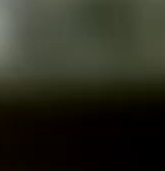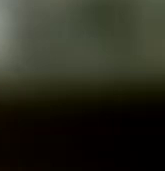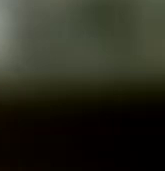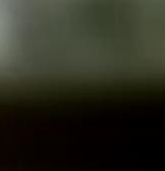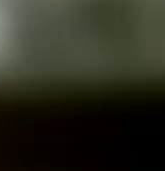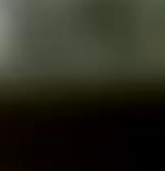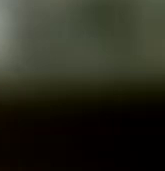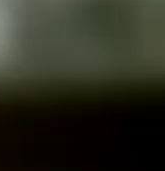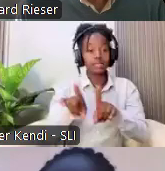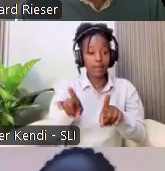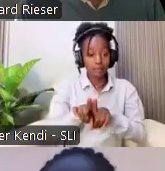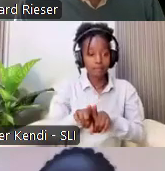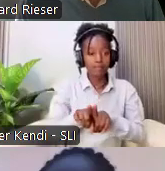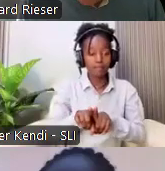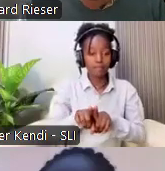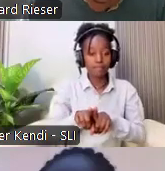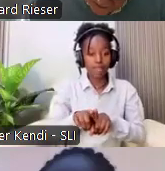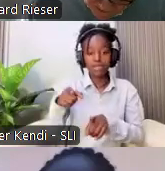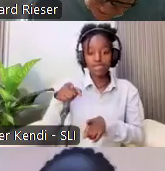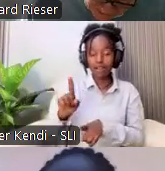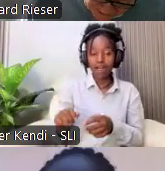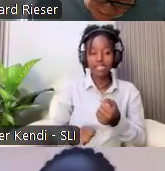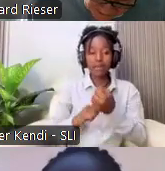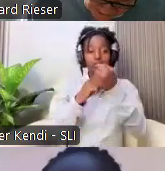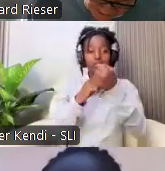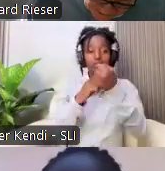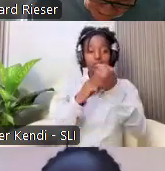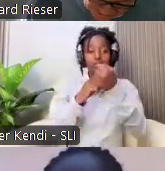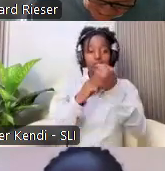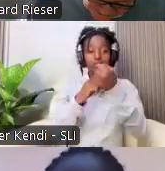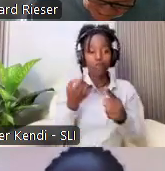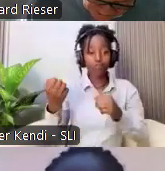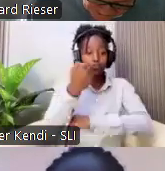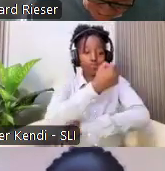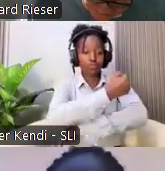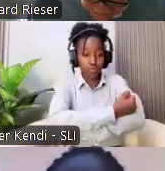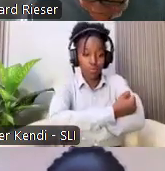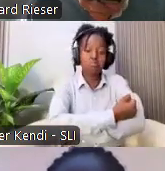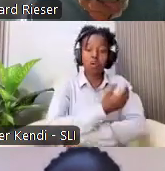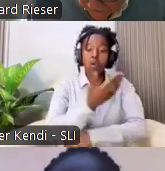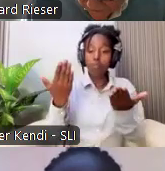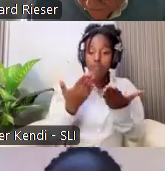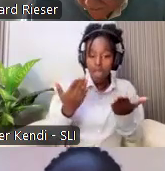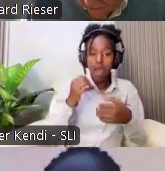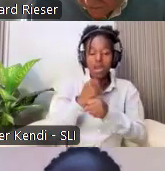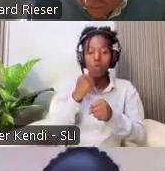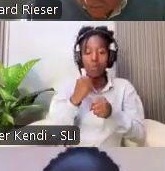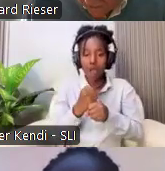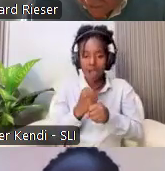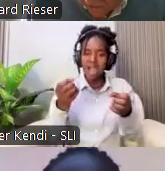I also support girls in schools, girls with disabilities, while distributing sanitary towels to